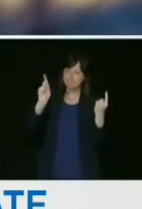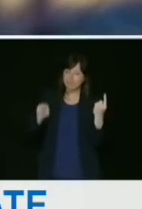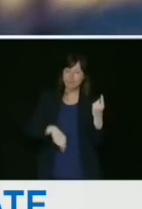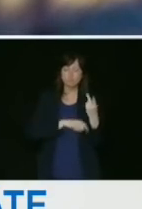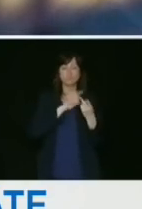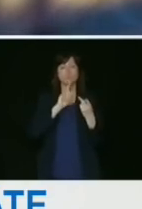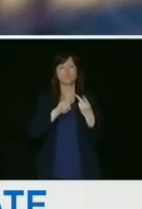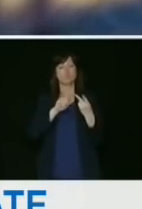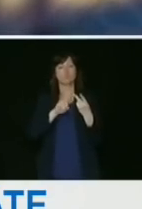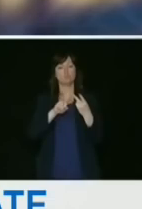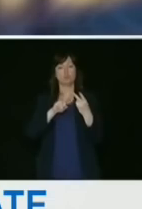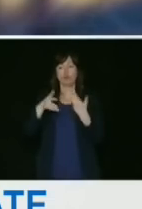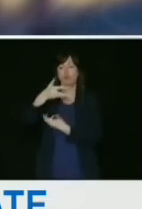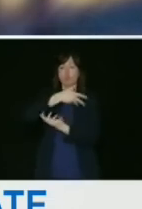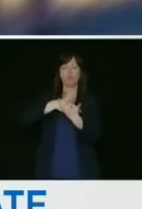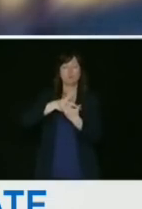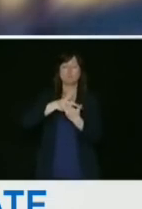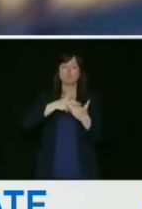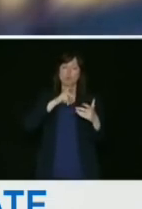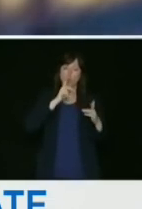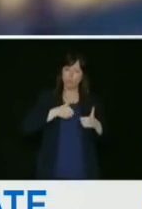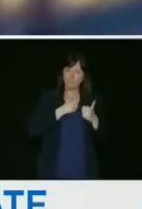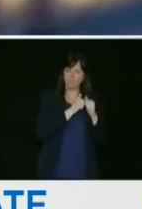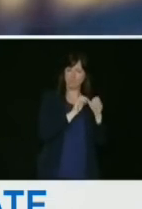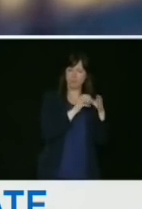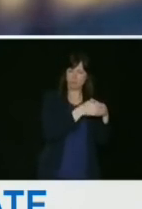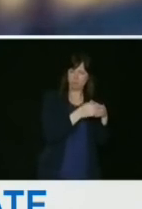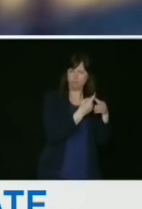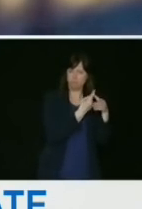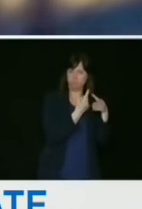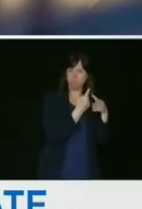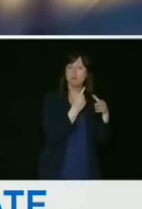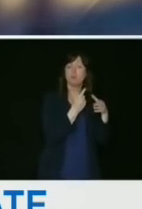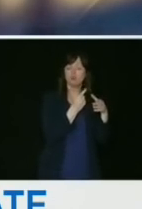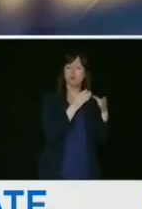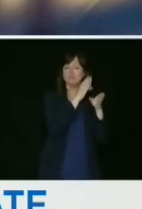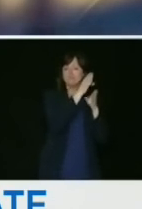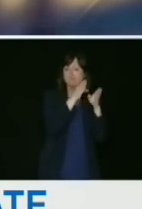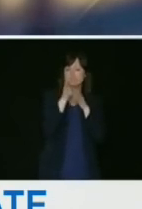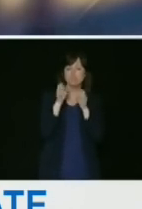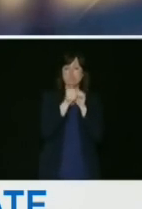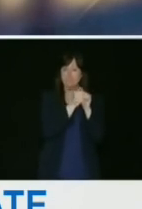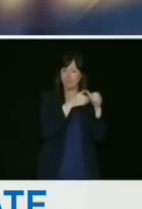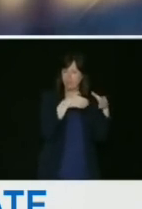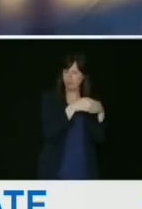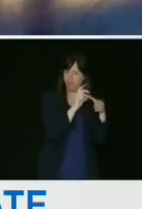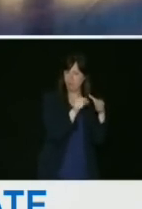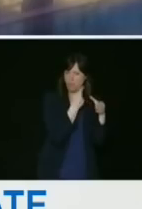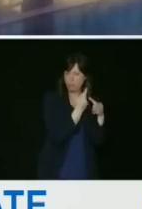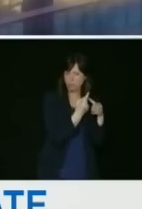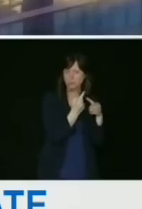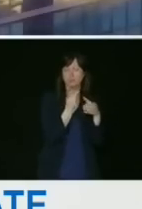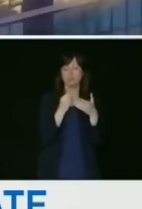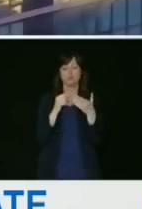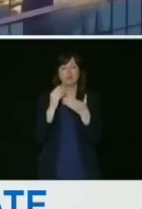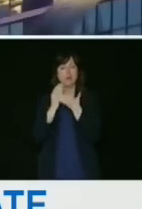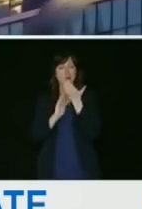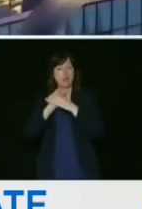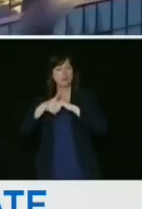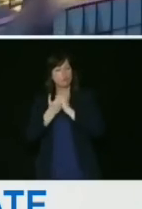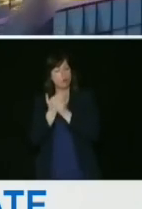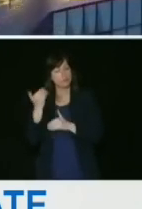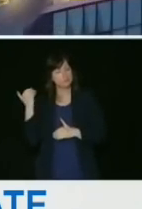distancing, reduced contacts outside of our household to just essential activities, continue with good hand